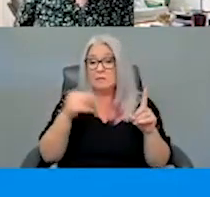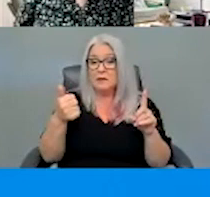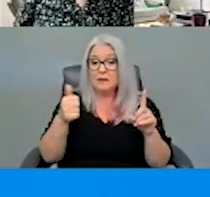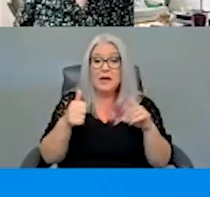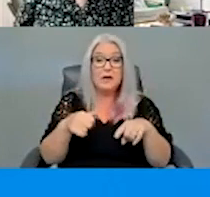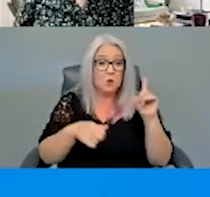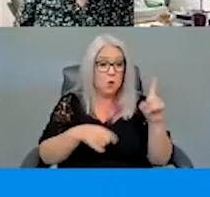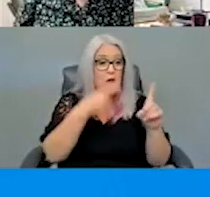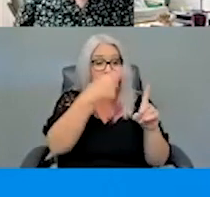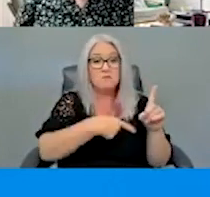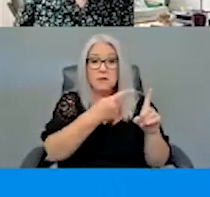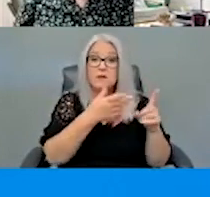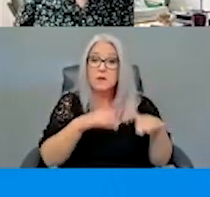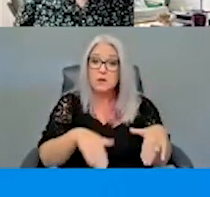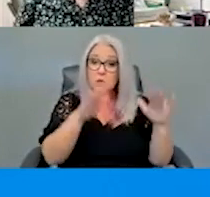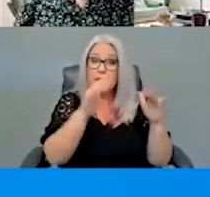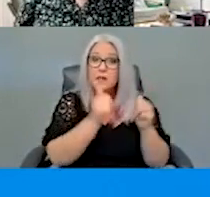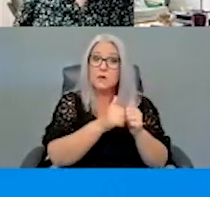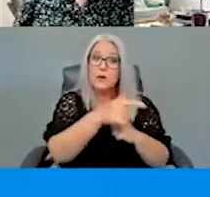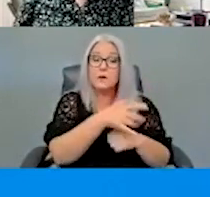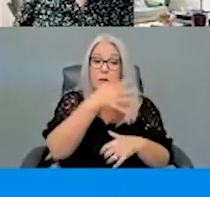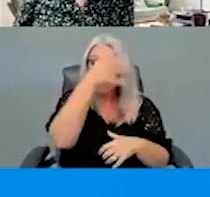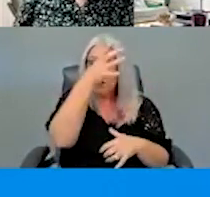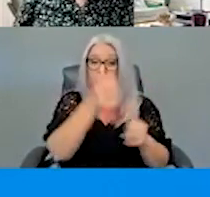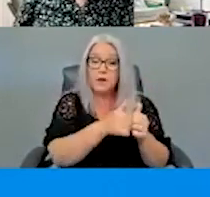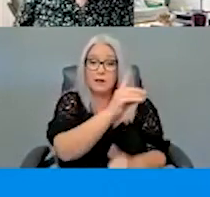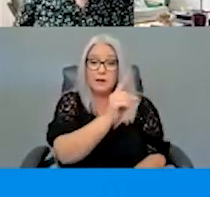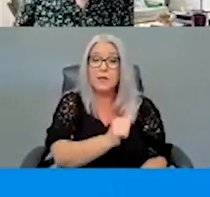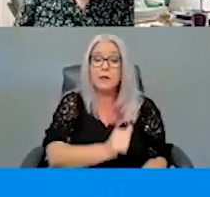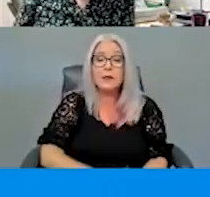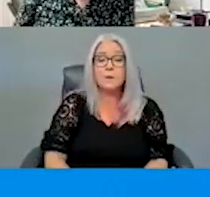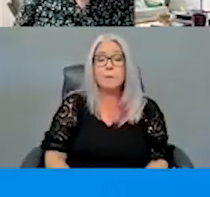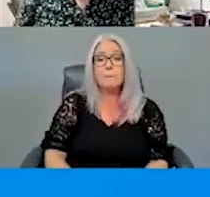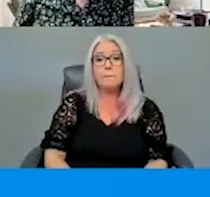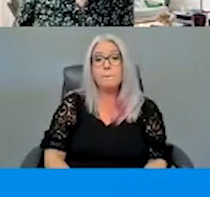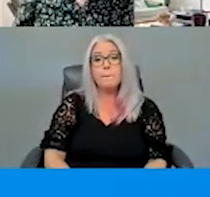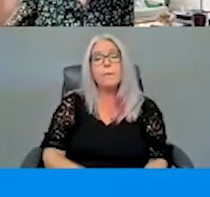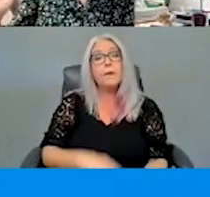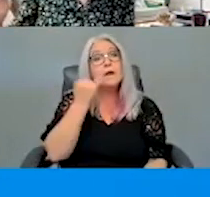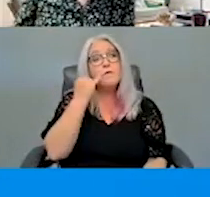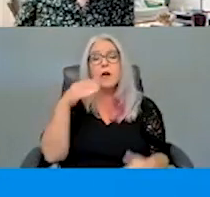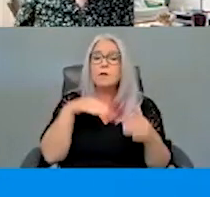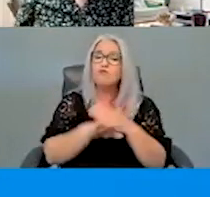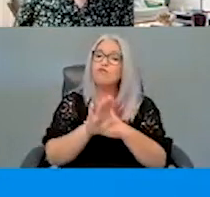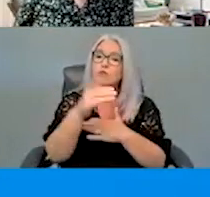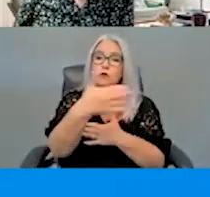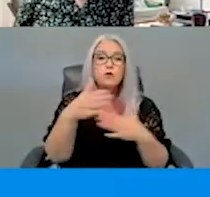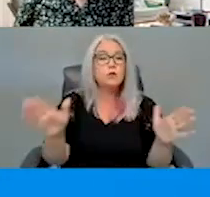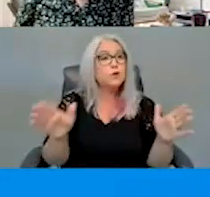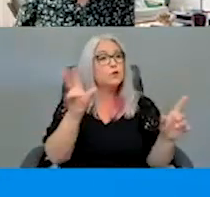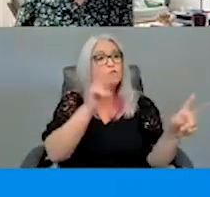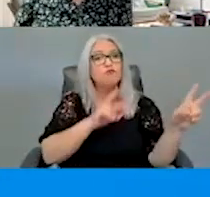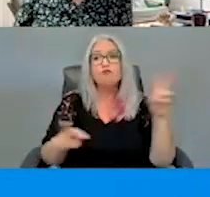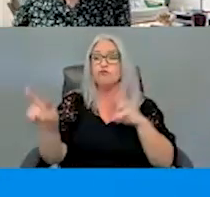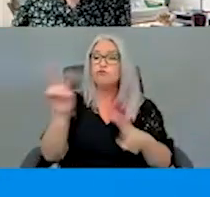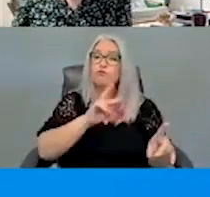are being raised by at least one parent with a disability. Um, but if I were to go into a room with 100 people and